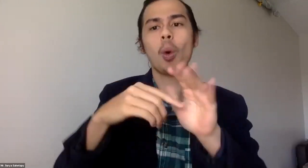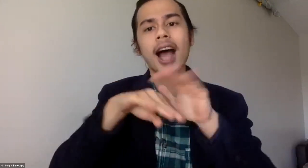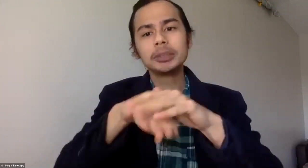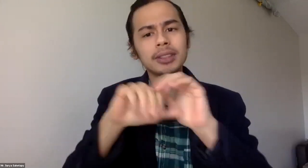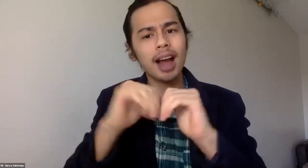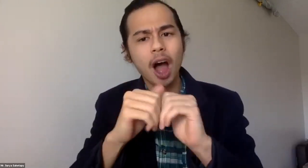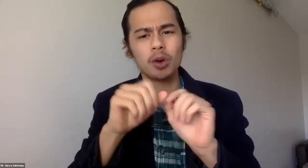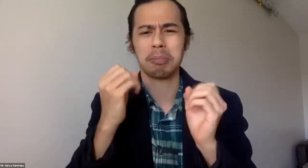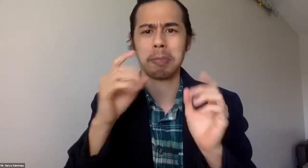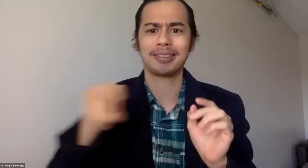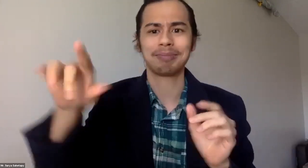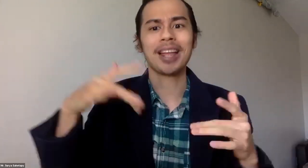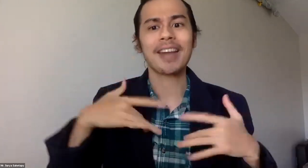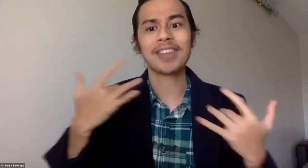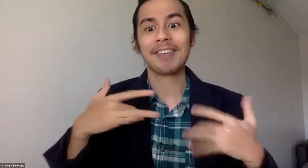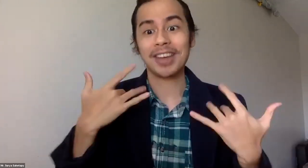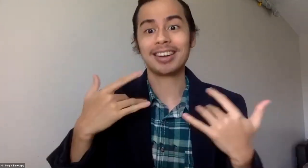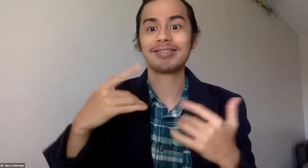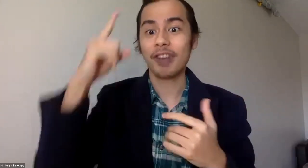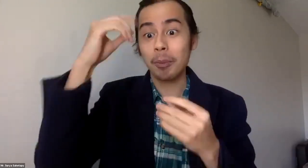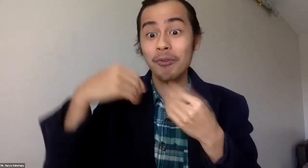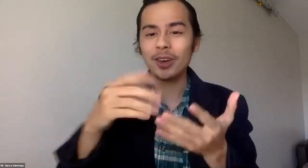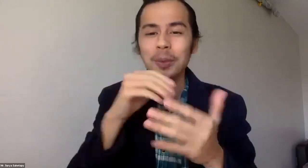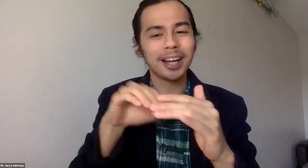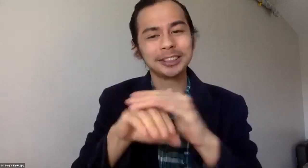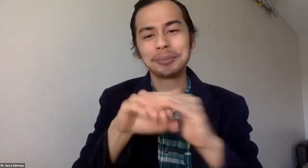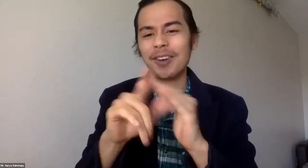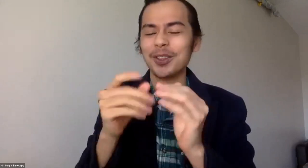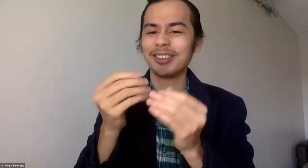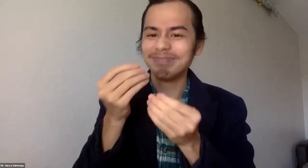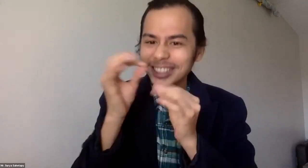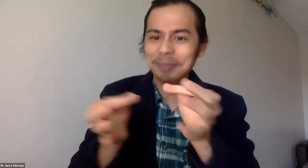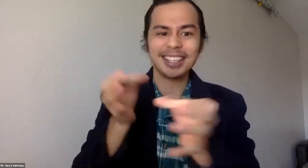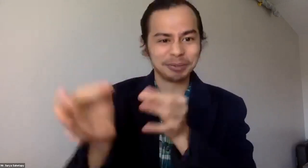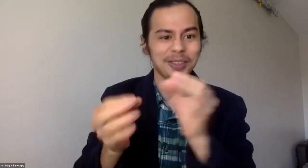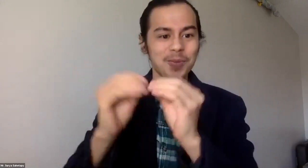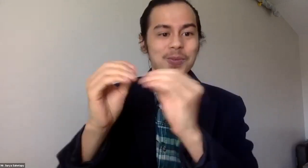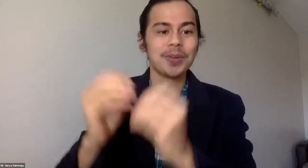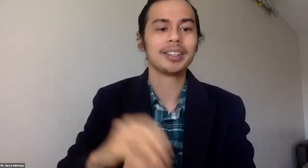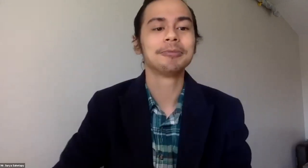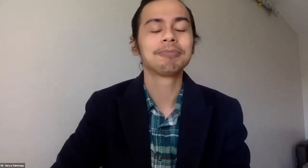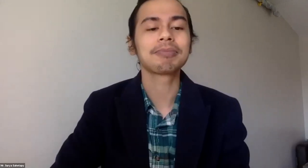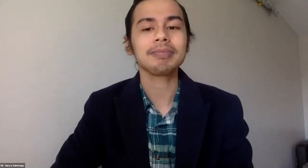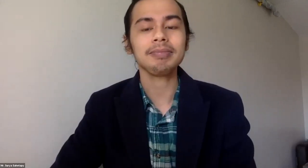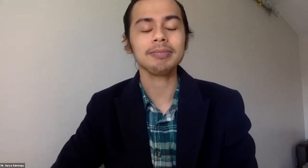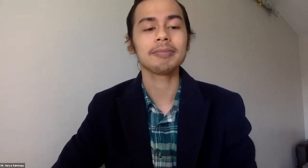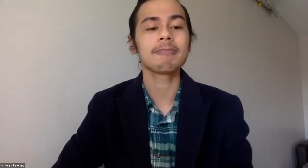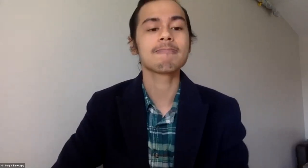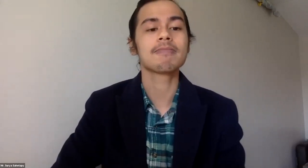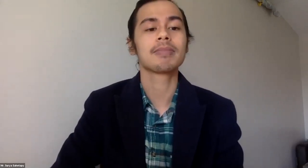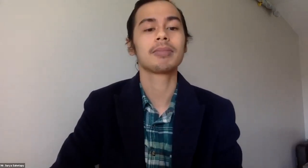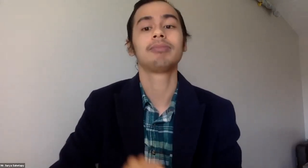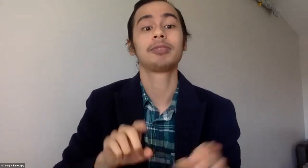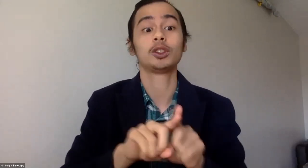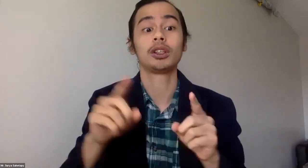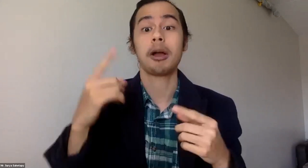all understand what accessibility needs are, how we can provide those needs, and often it's just a case